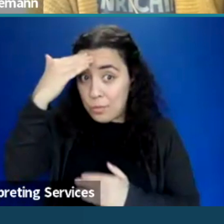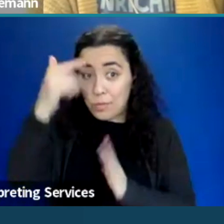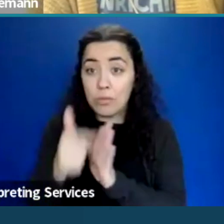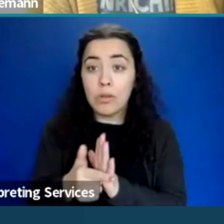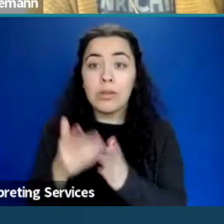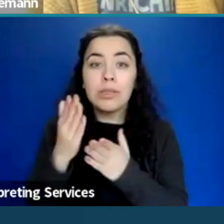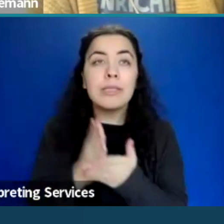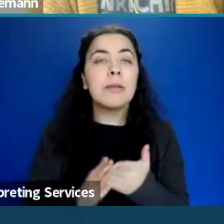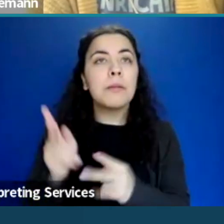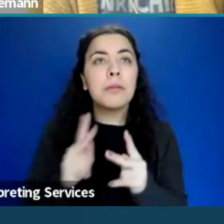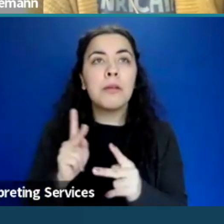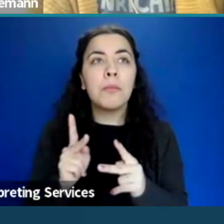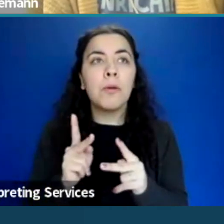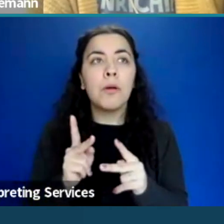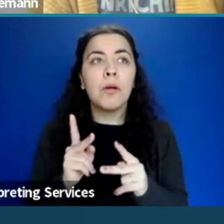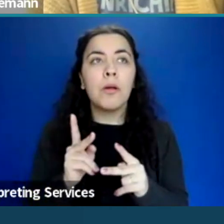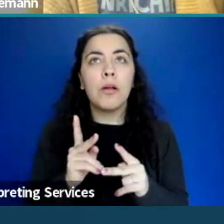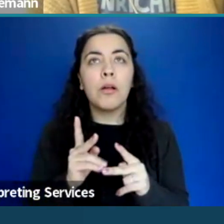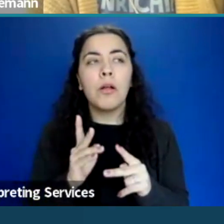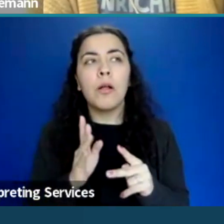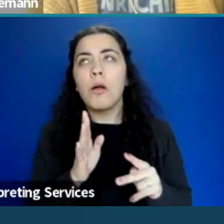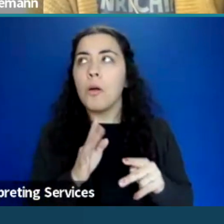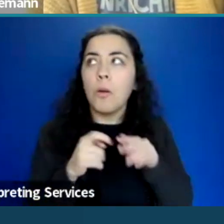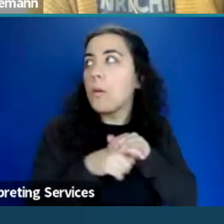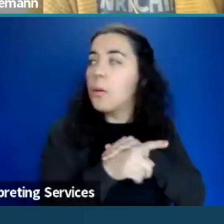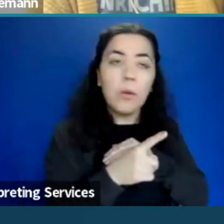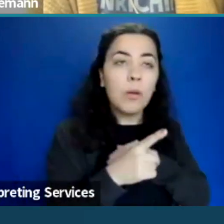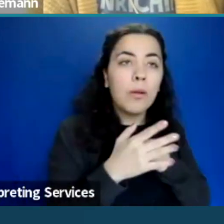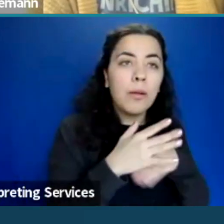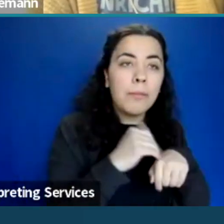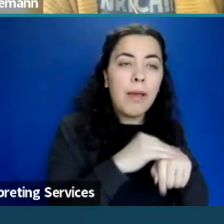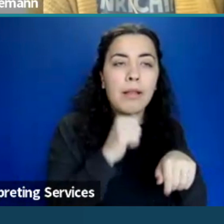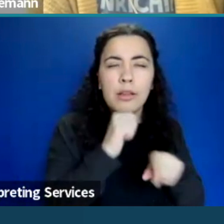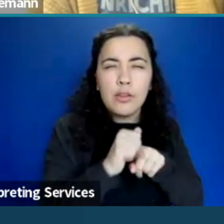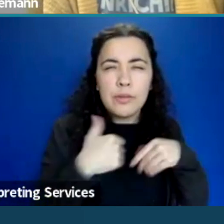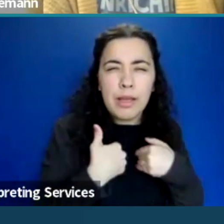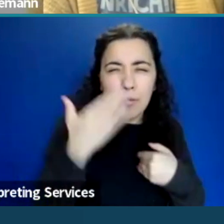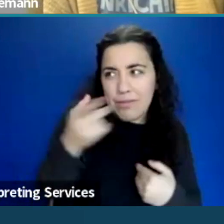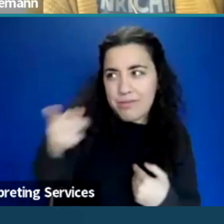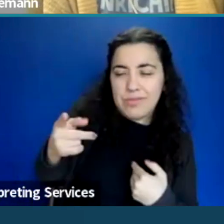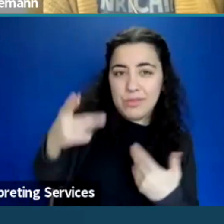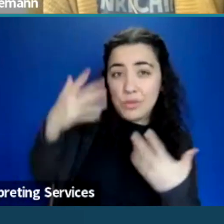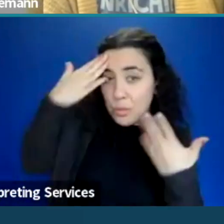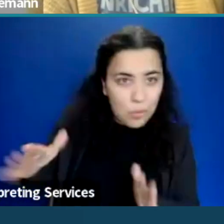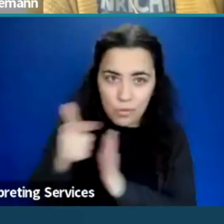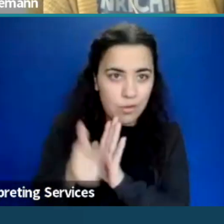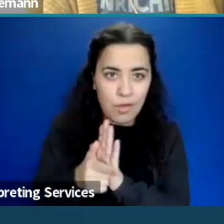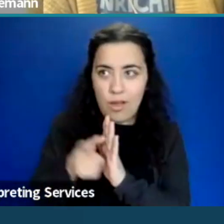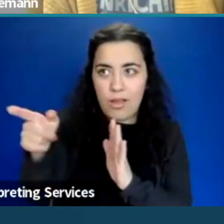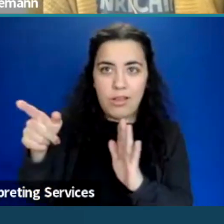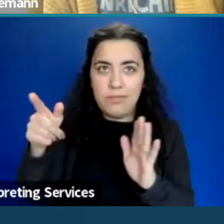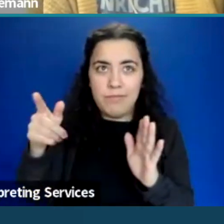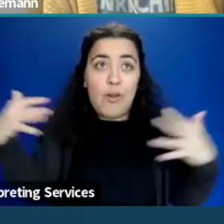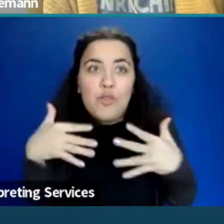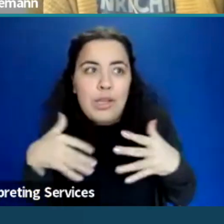away with bringing in a pet or an untrained animal because a lot of places don't know the law, or they're afraid to say anything, or they don't want to say the